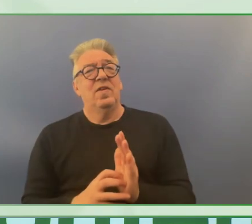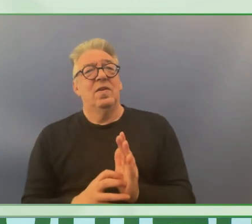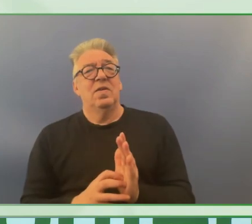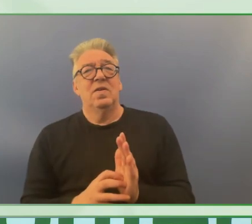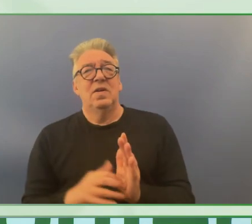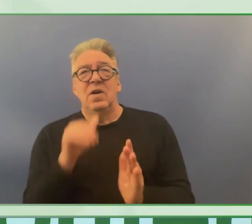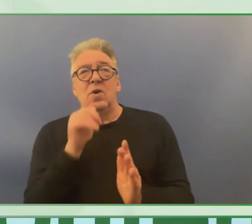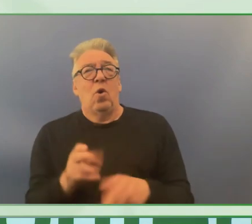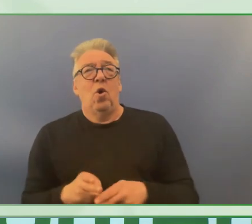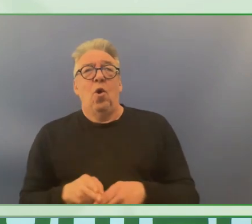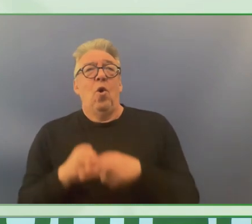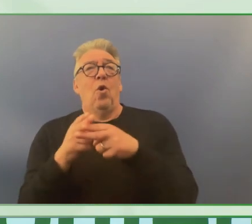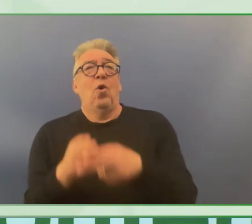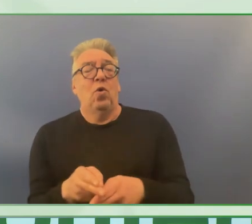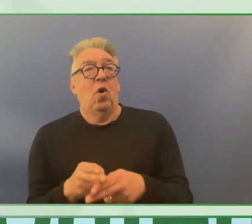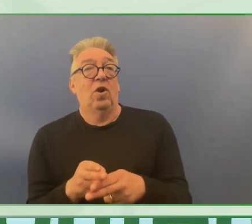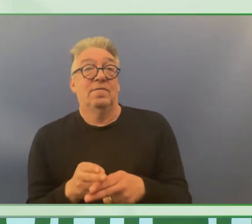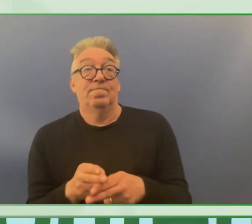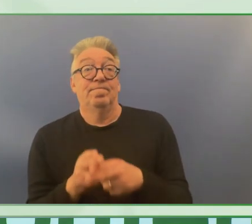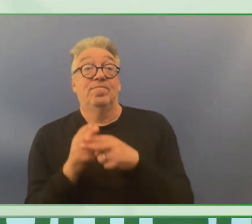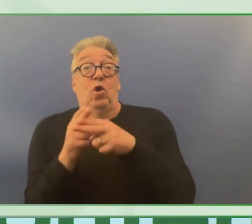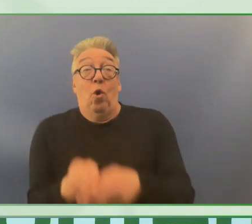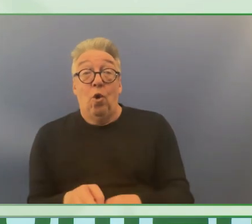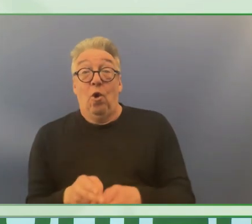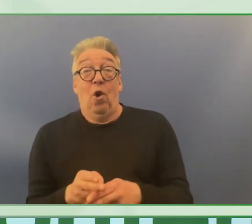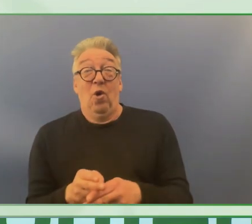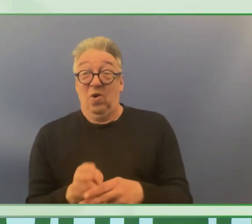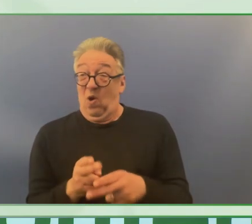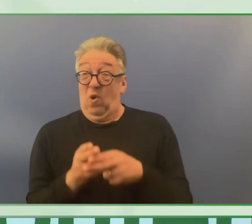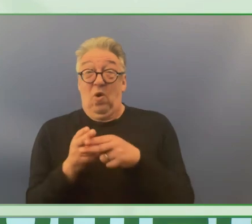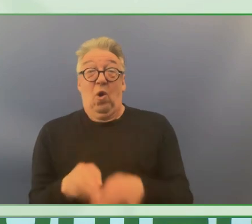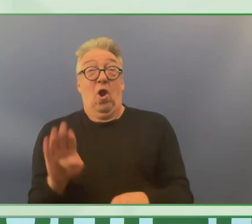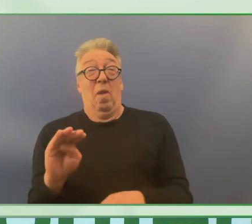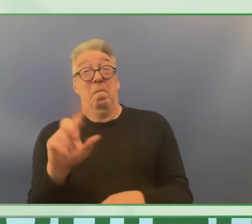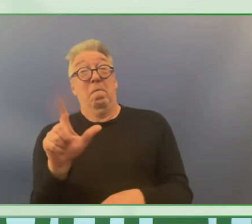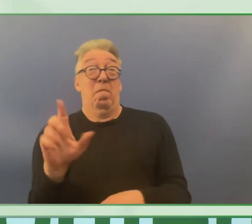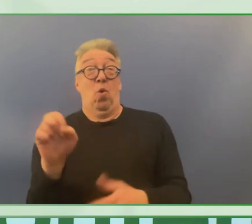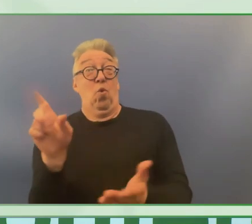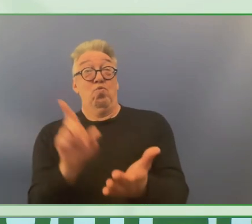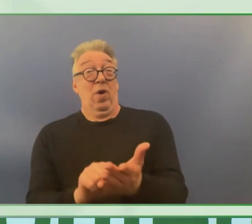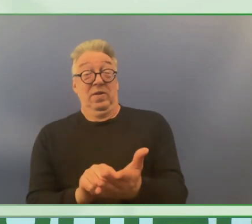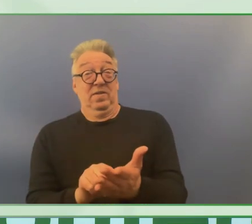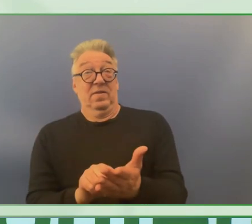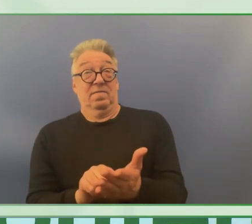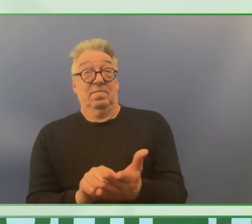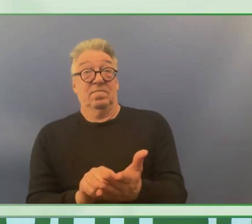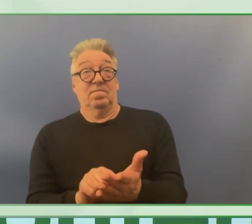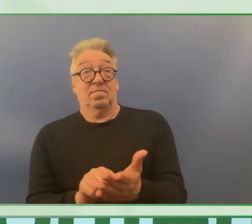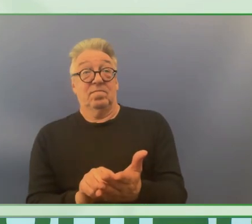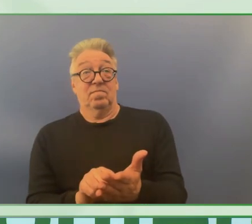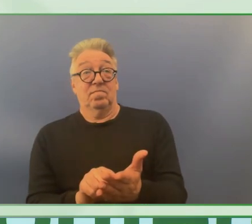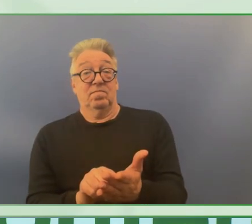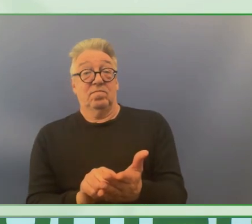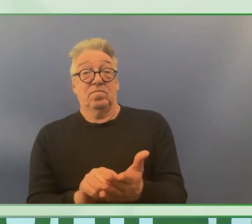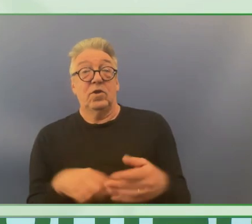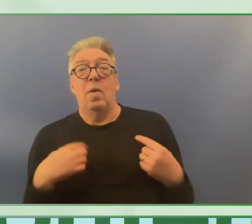the user make the technology more approachable. So one of the things that we tried, I'm not saying we're getting it perfect all the time,